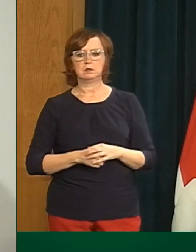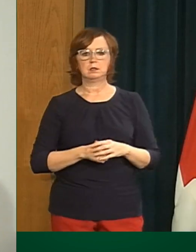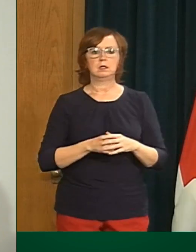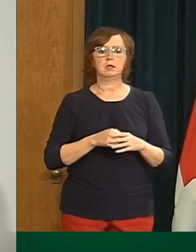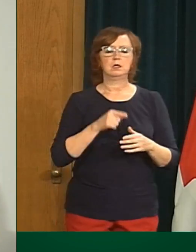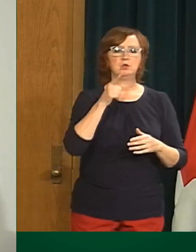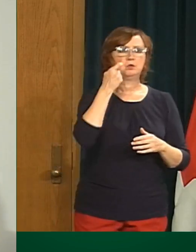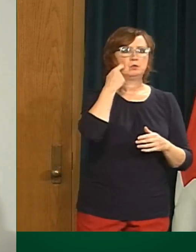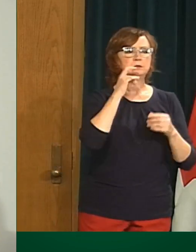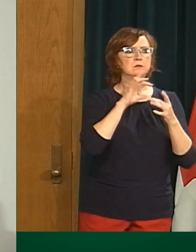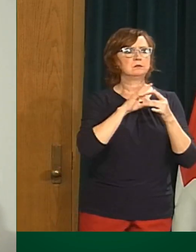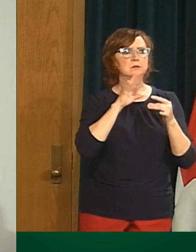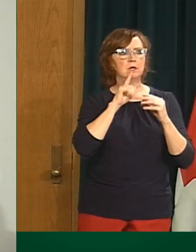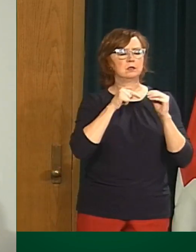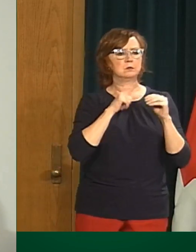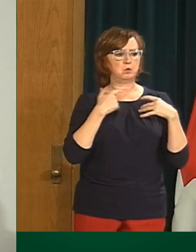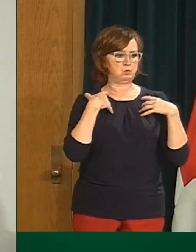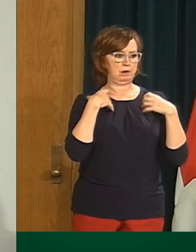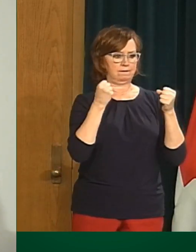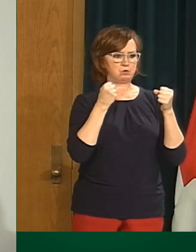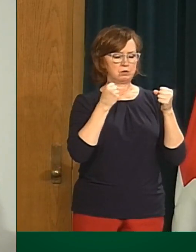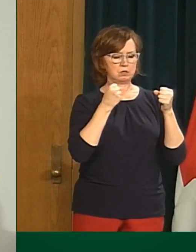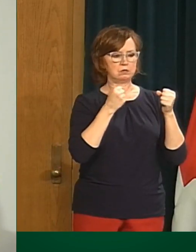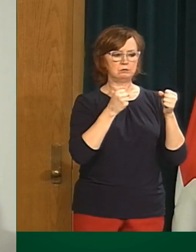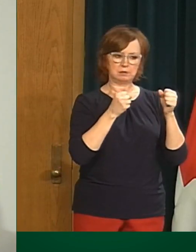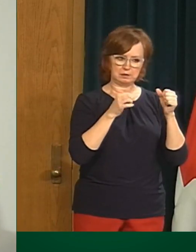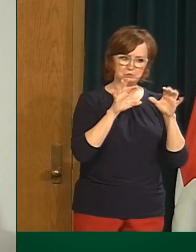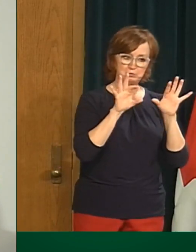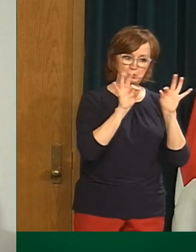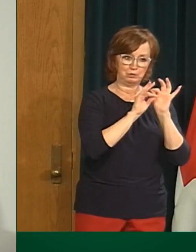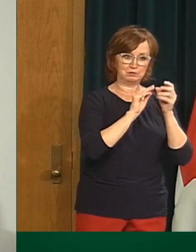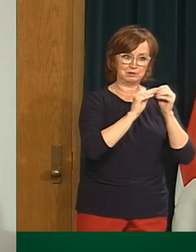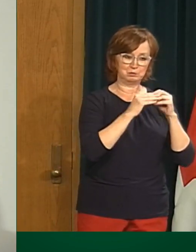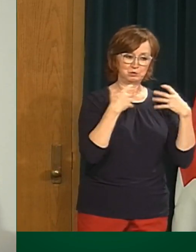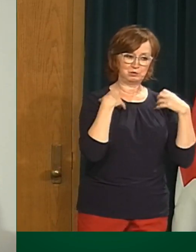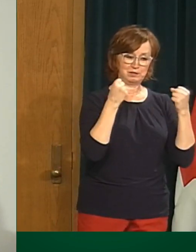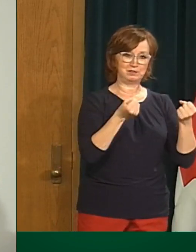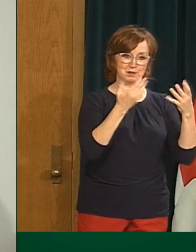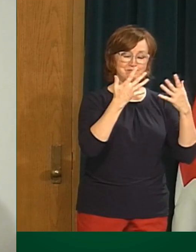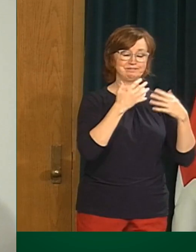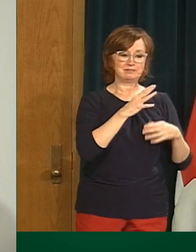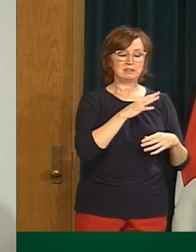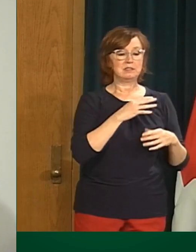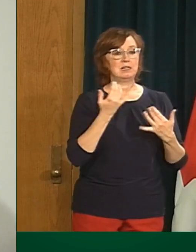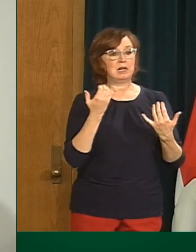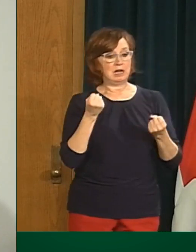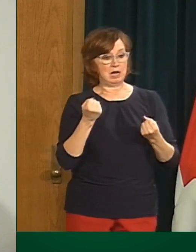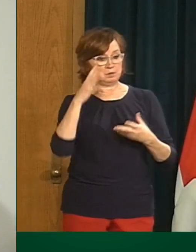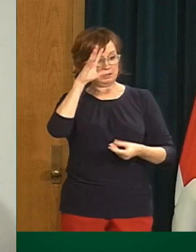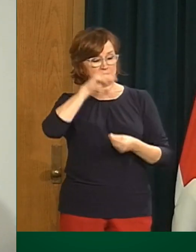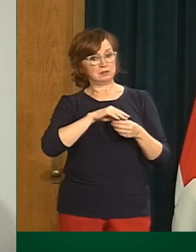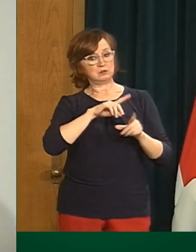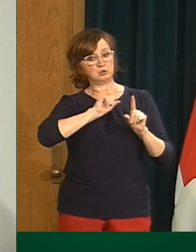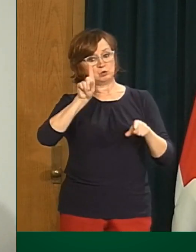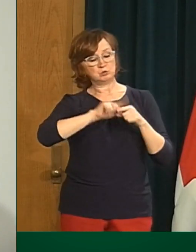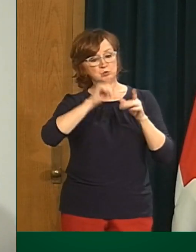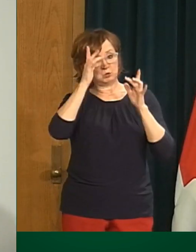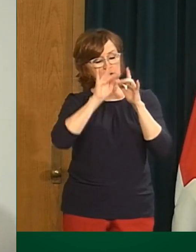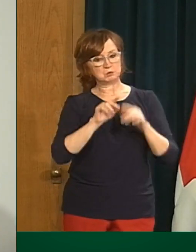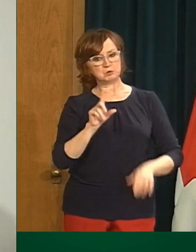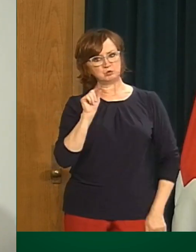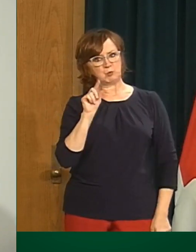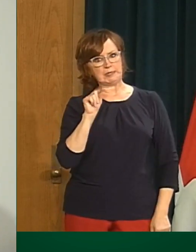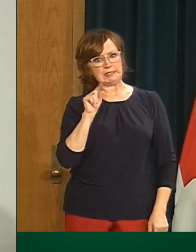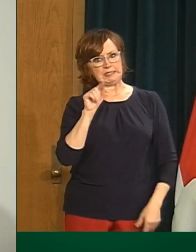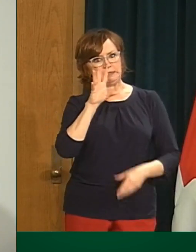also, obviously very keenly following our total hospitalizations. We've had about 20 hospitalizations, and 5 currently